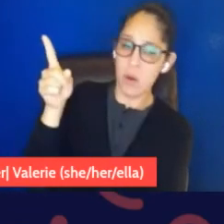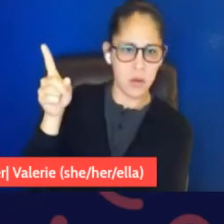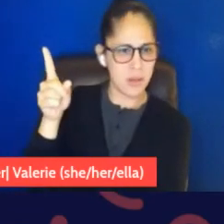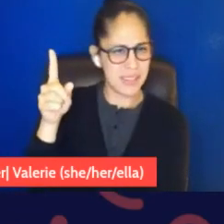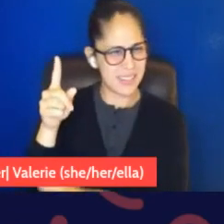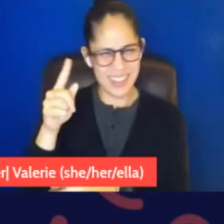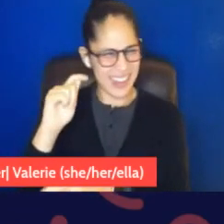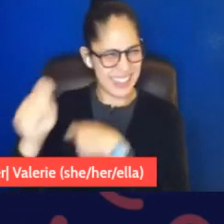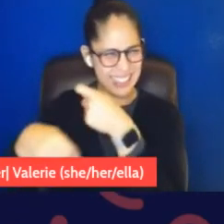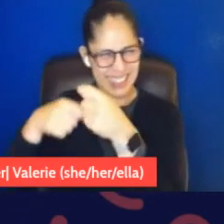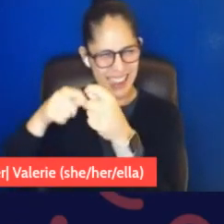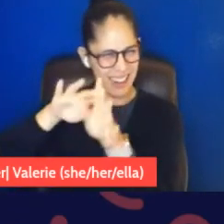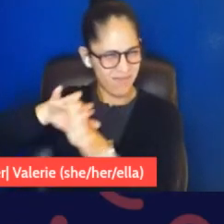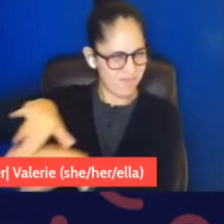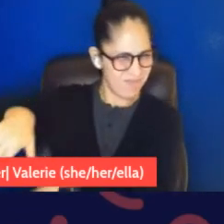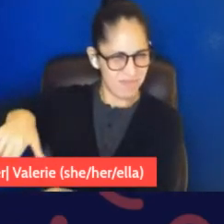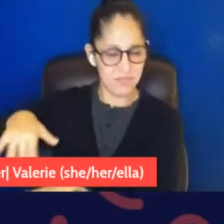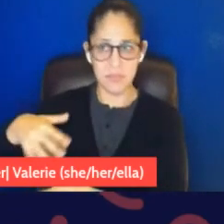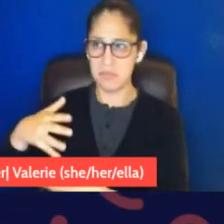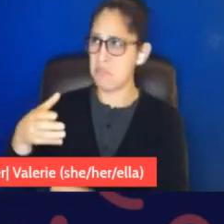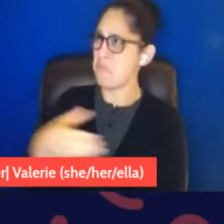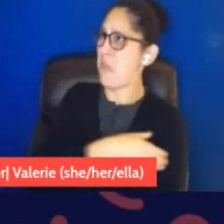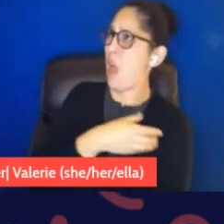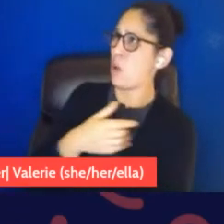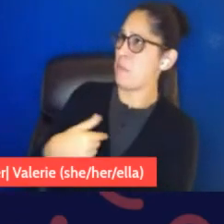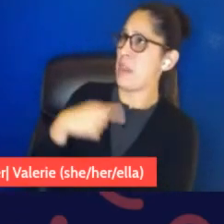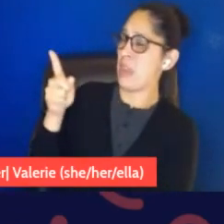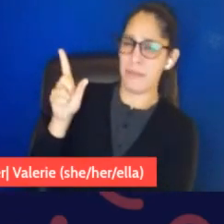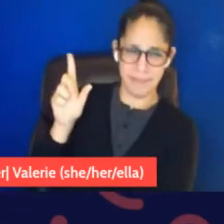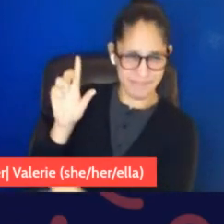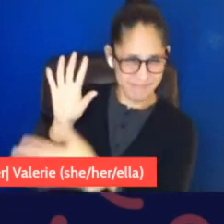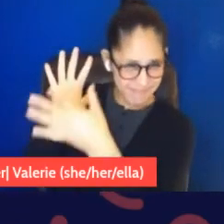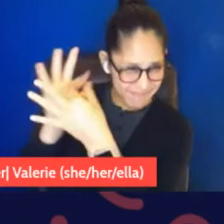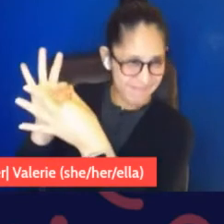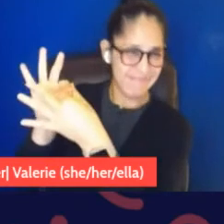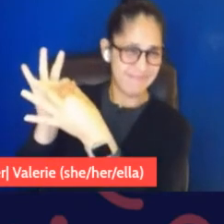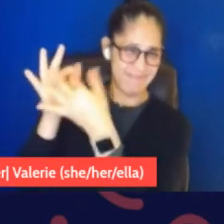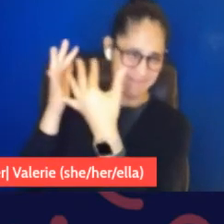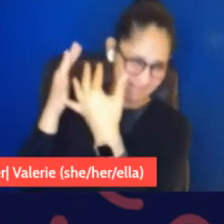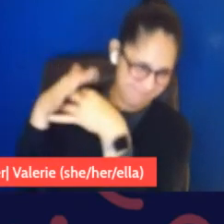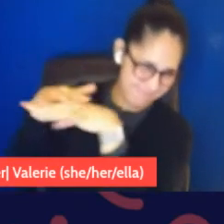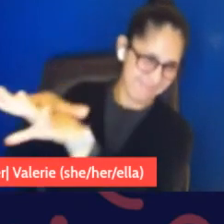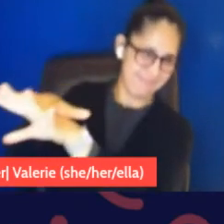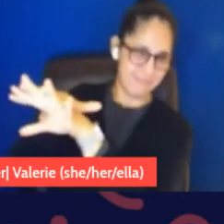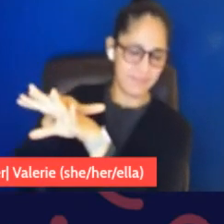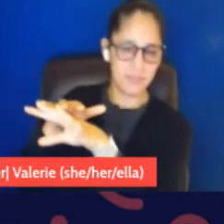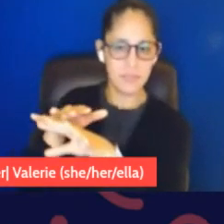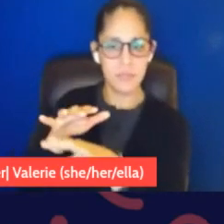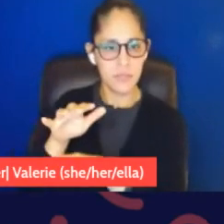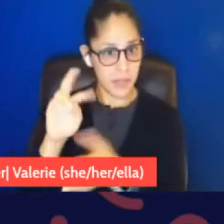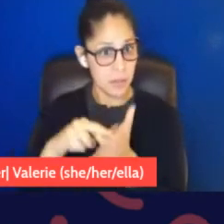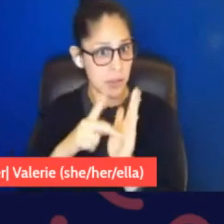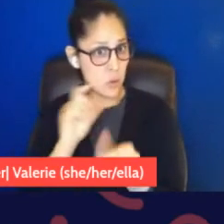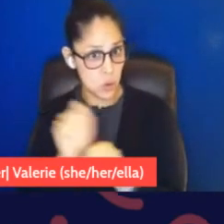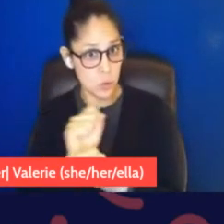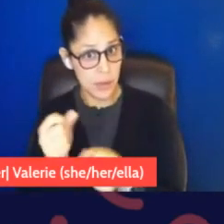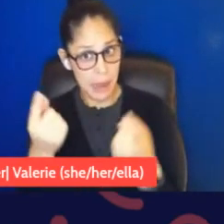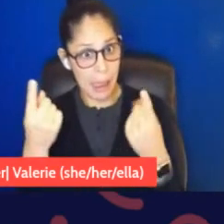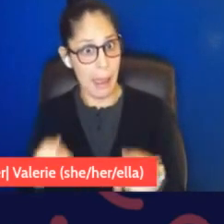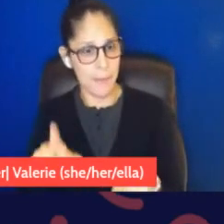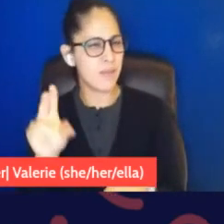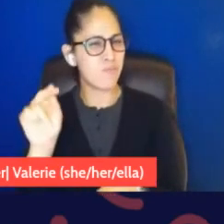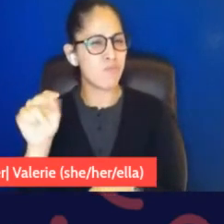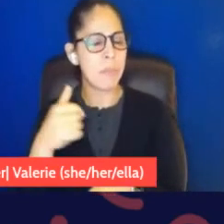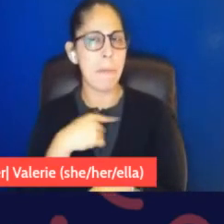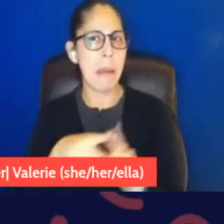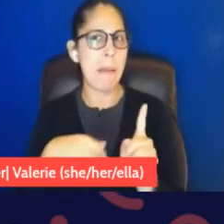And I'm not saying that that will necessarily solve anything. I'm just curious what that means to step into that, a different relationship than